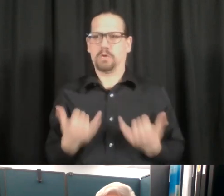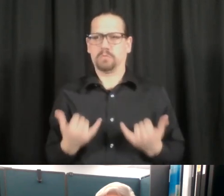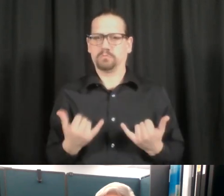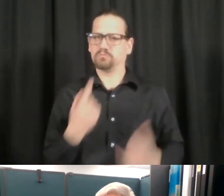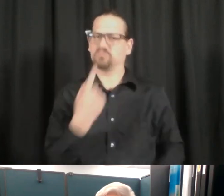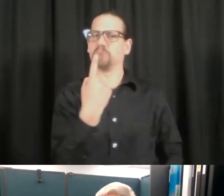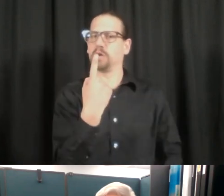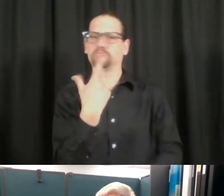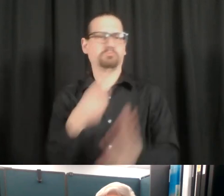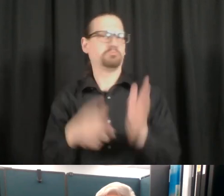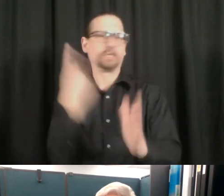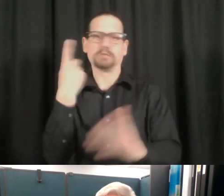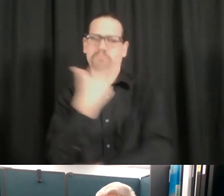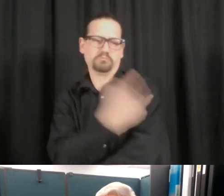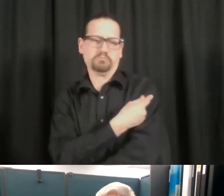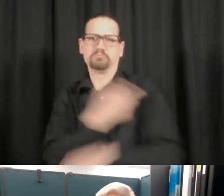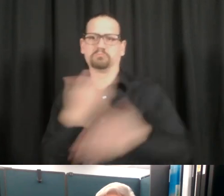Thank you.